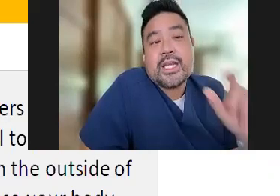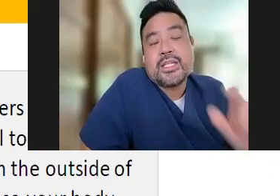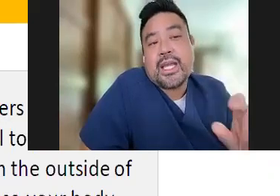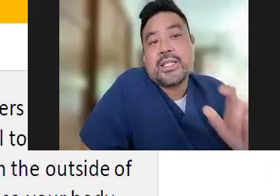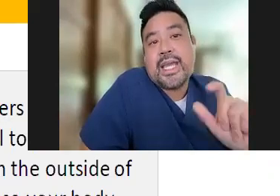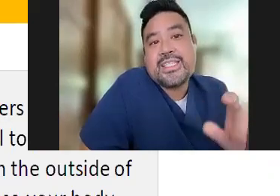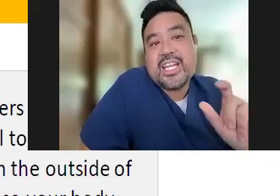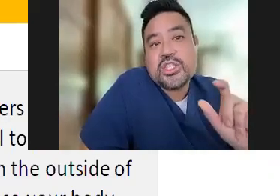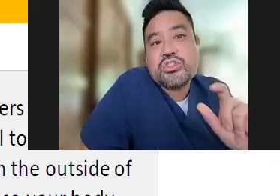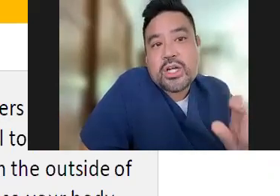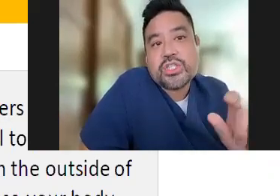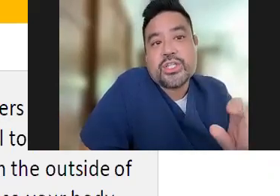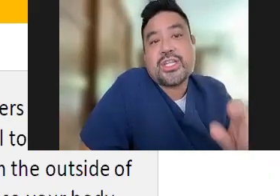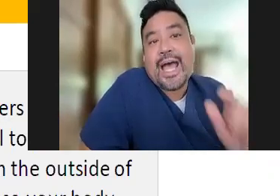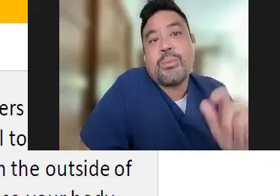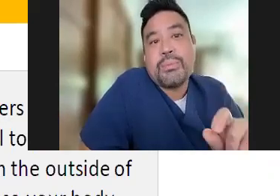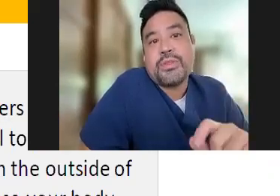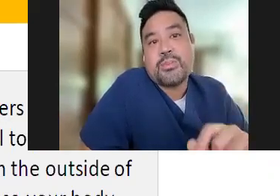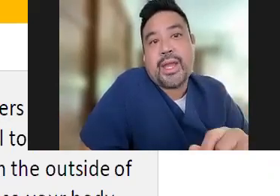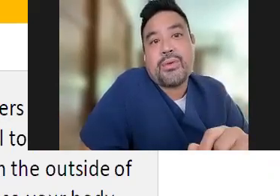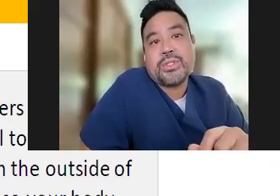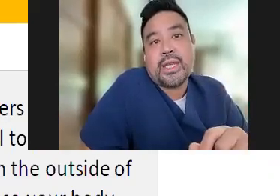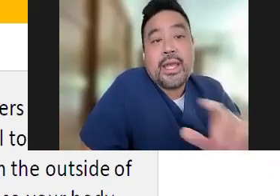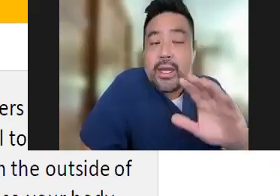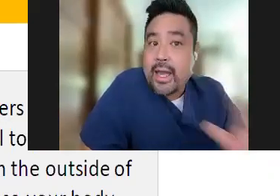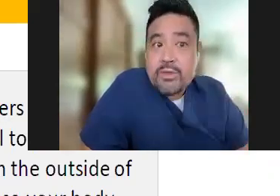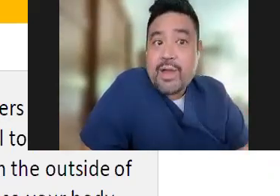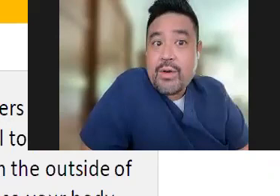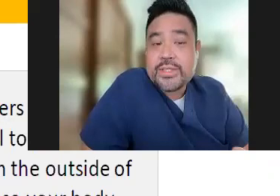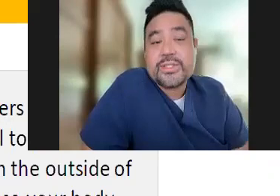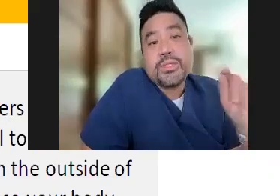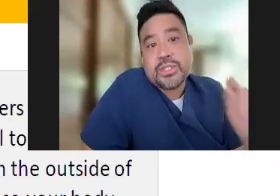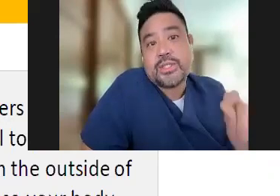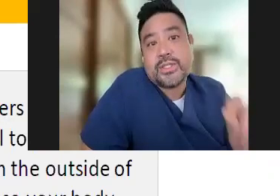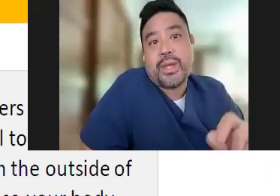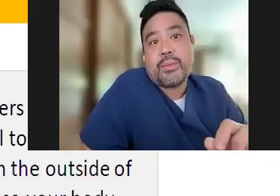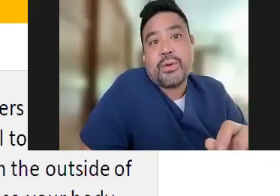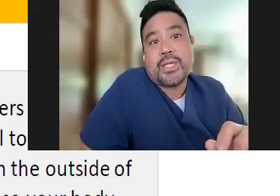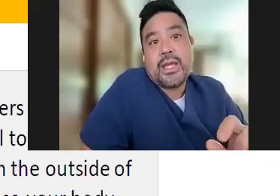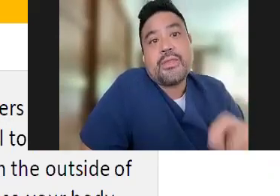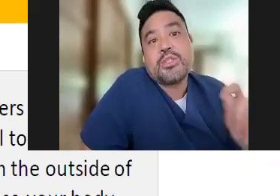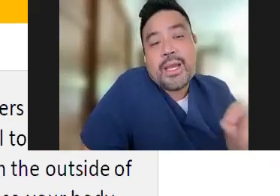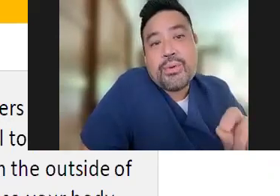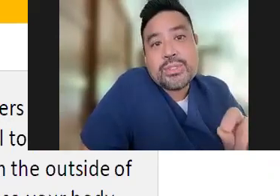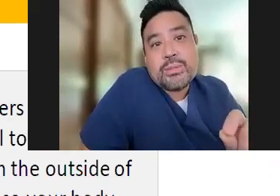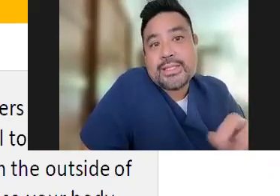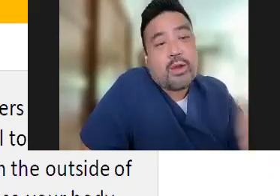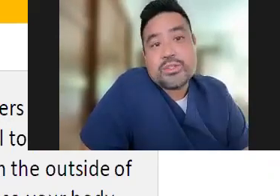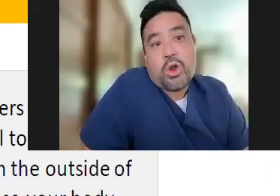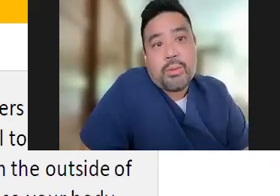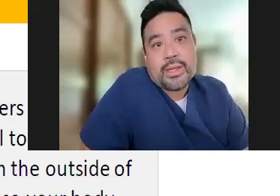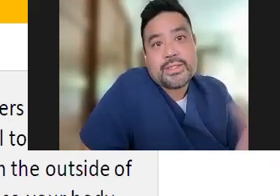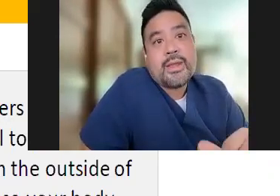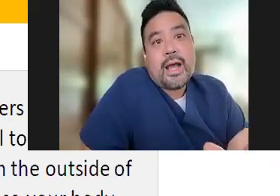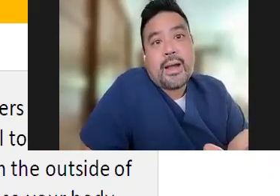is, it contains the instructions to how to build the spike protein. Not the virus, but just the spike protein. The spike protein by itself